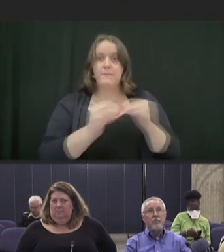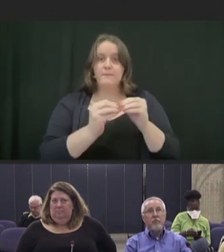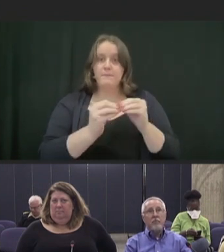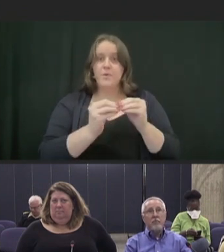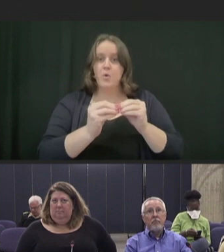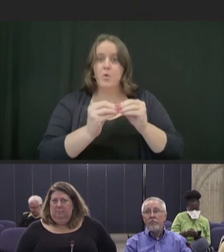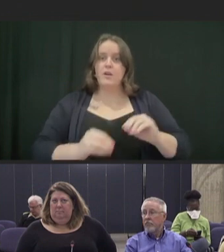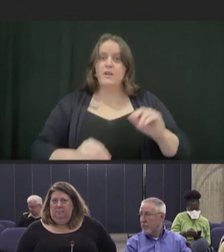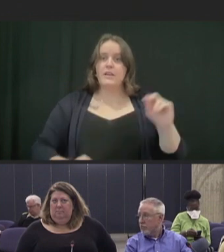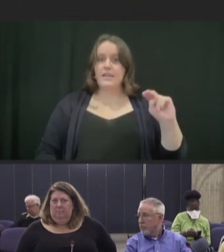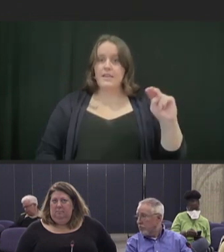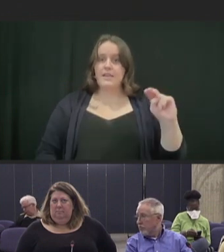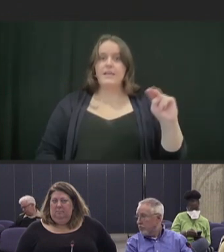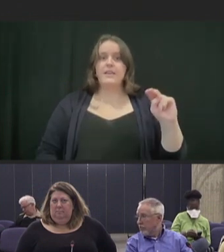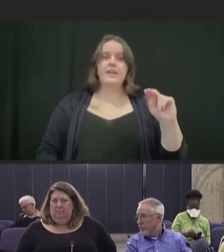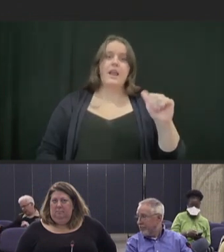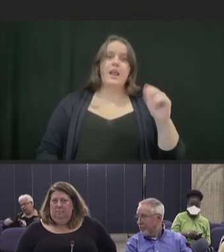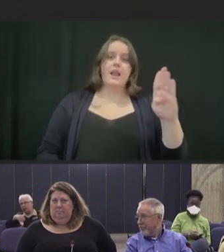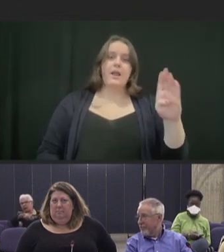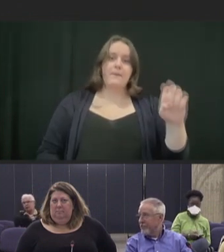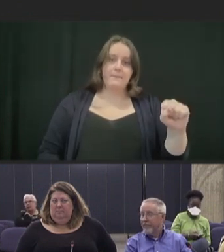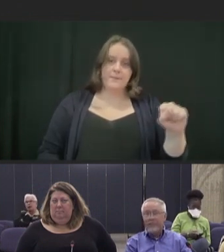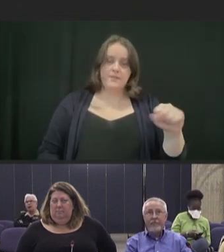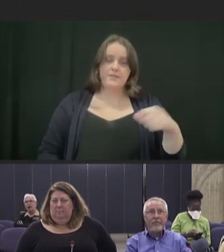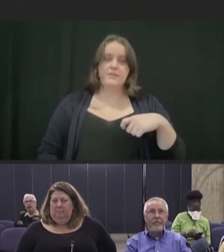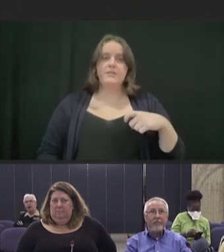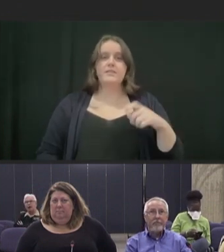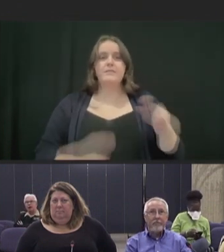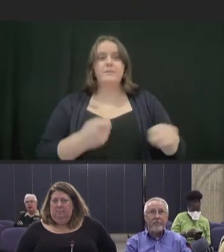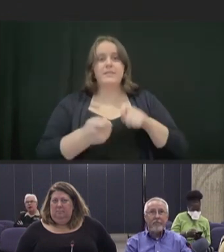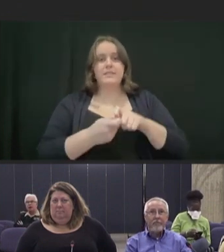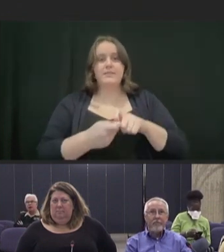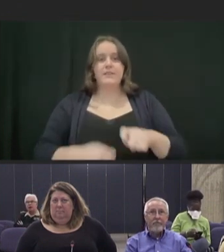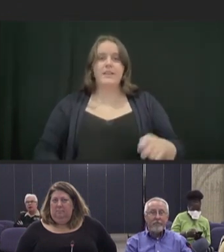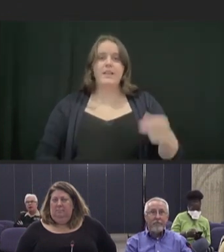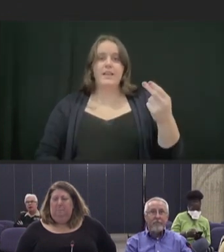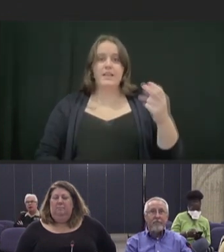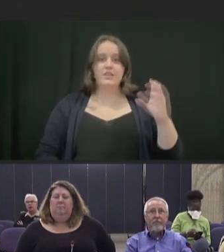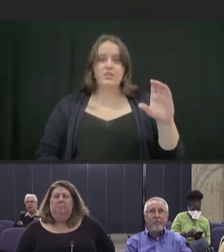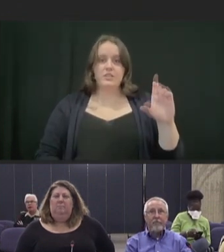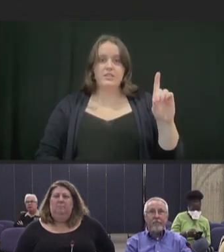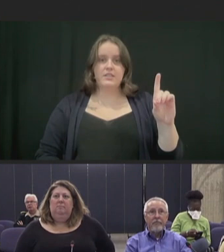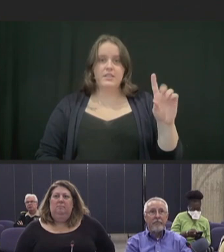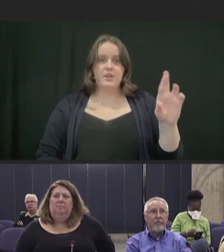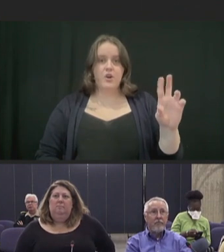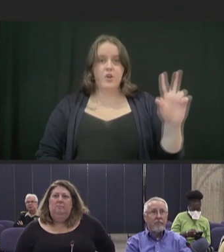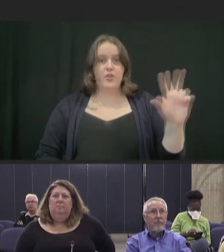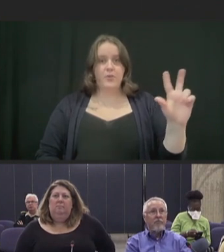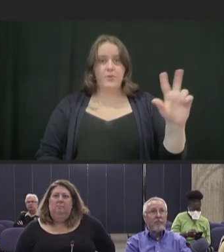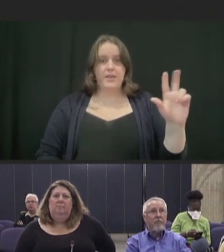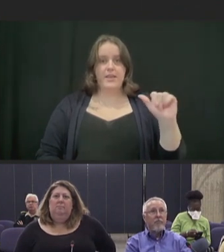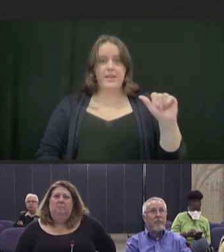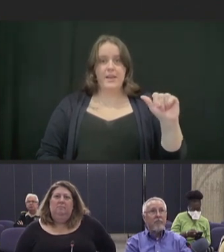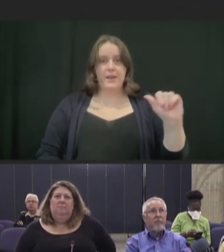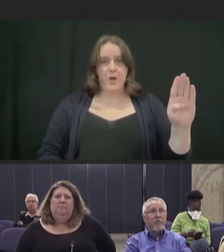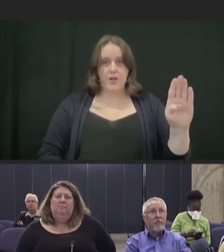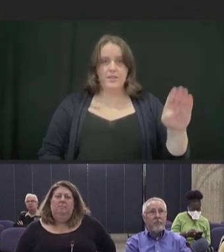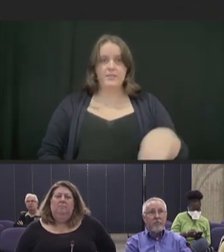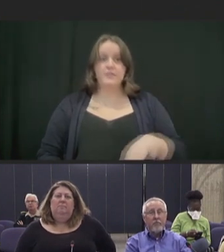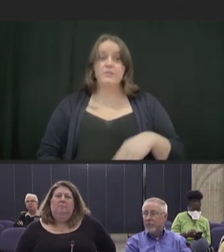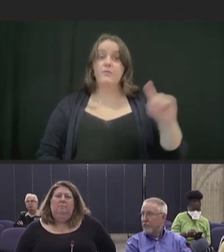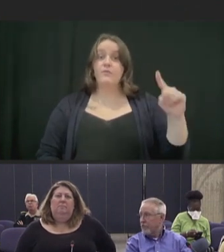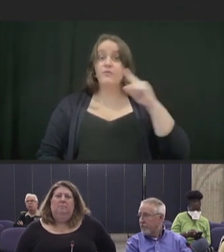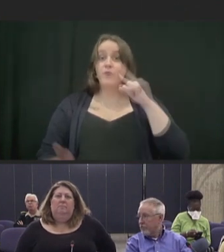to target specifically HCDR3 dependent antibodies. And so this first paper in 2019,